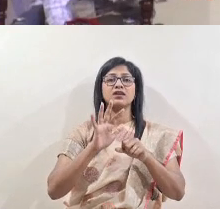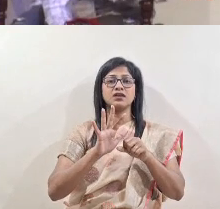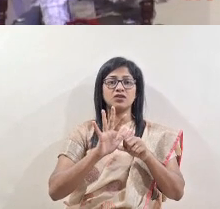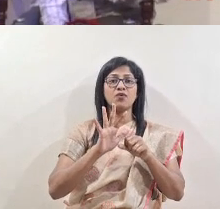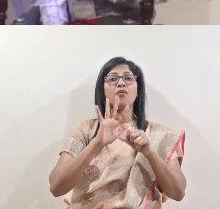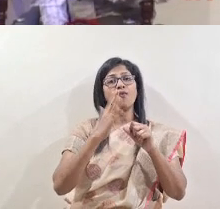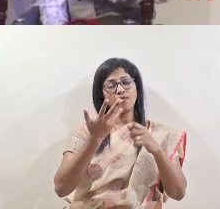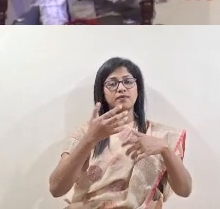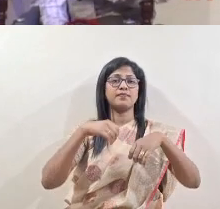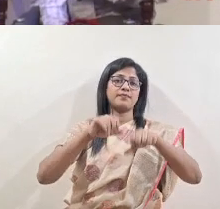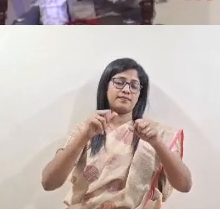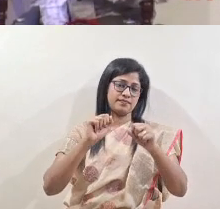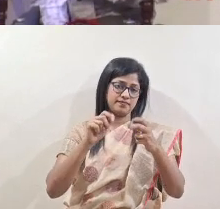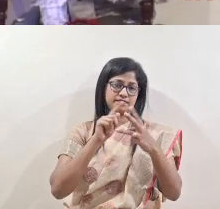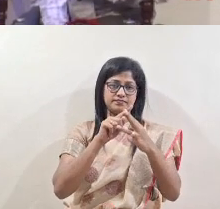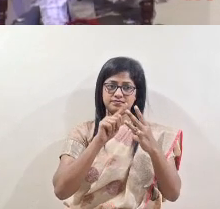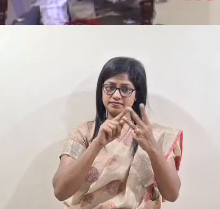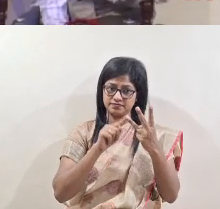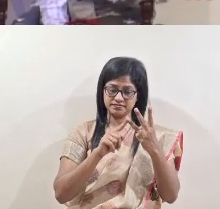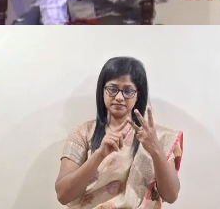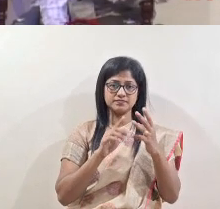the two-wheelers, okay,